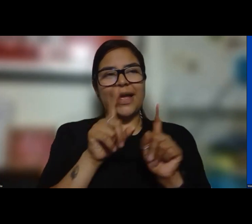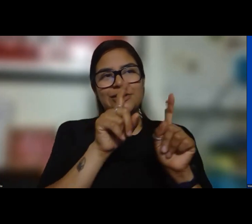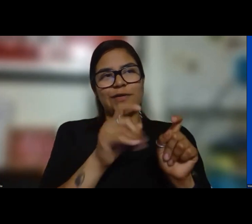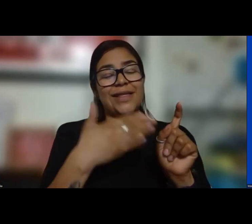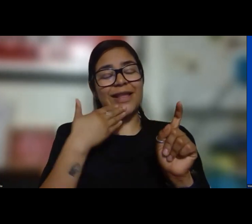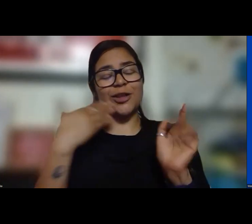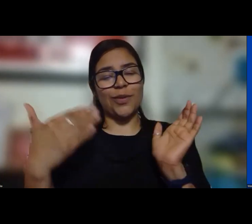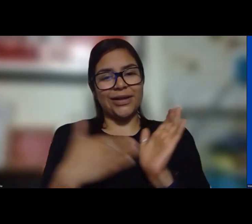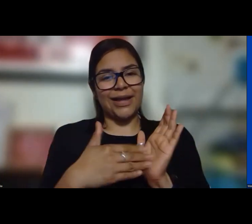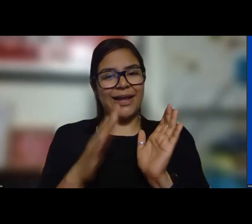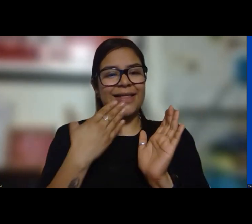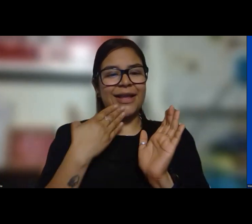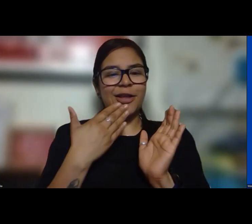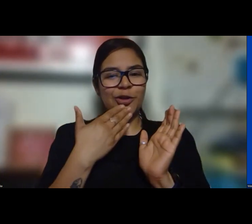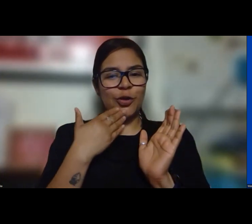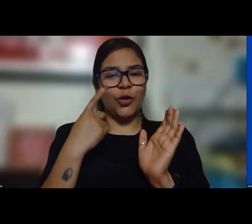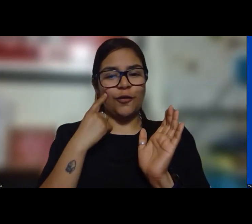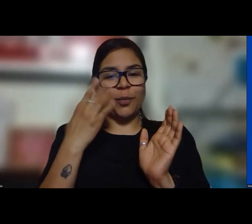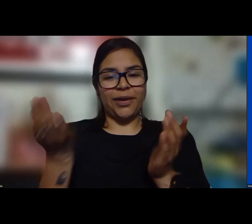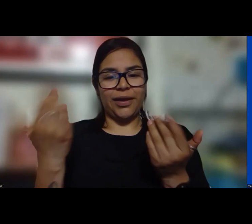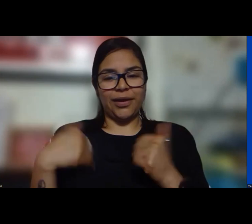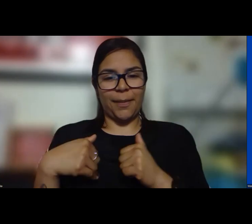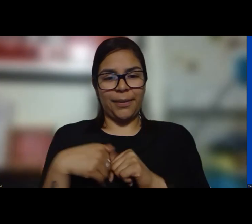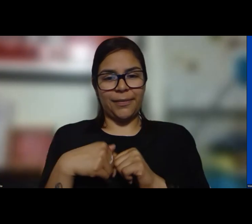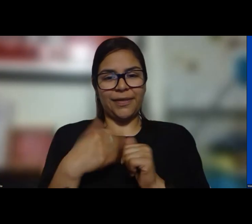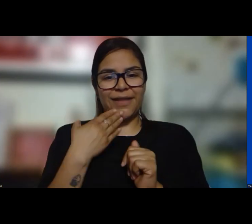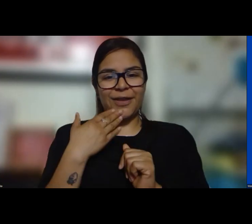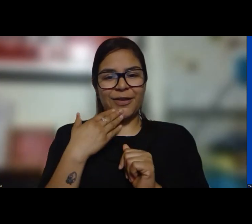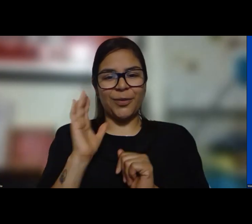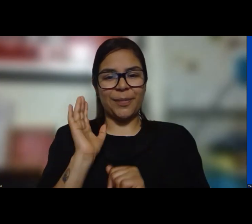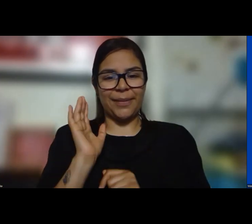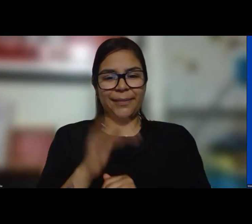day. Thank you for being present with me, and take care all.